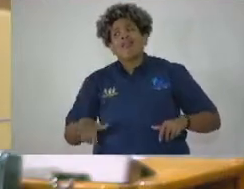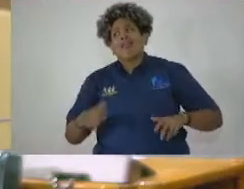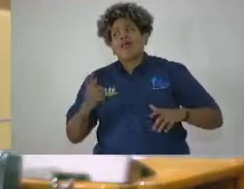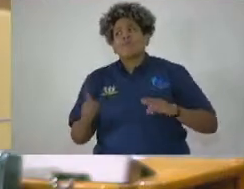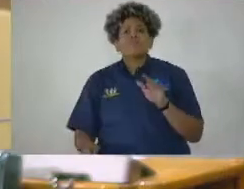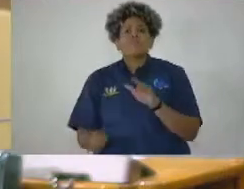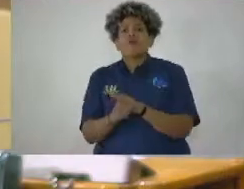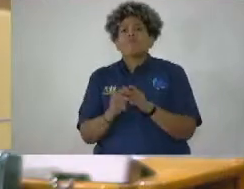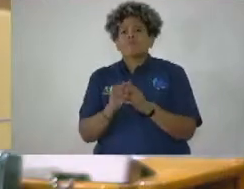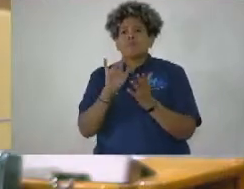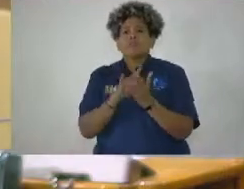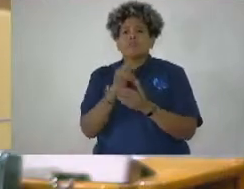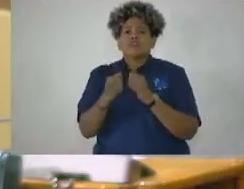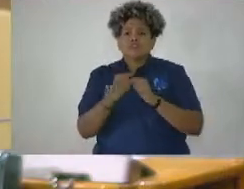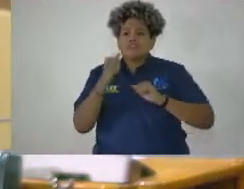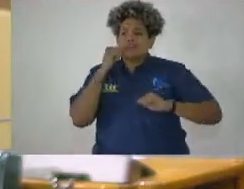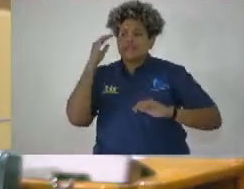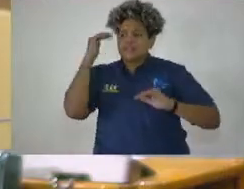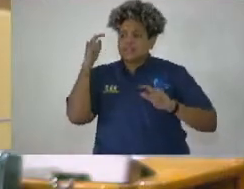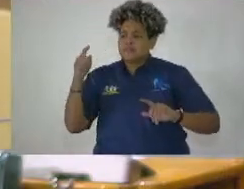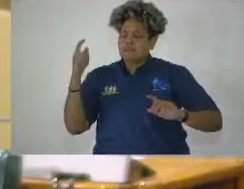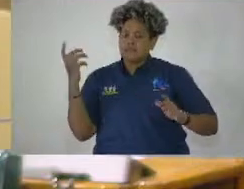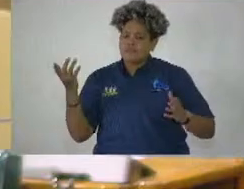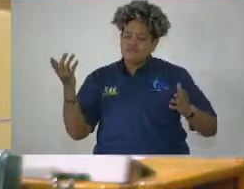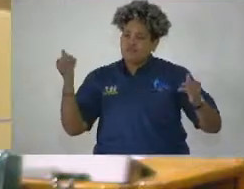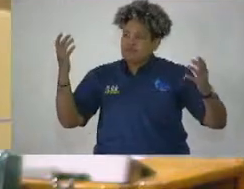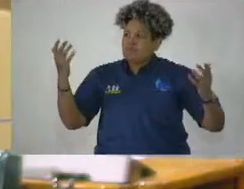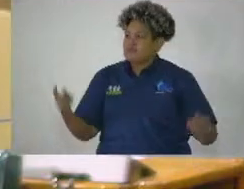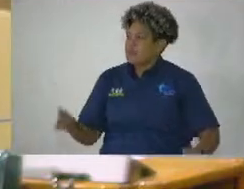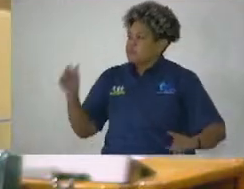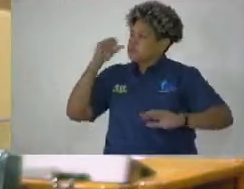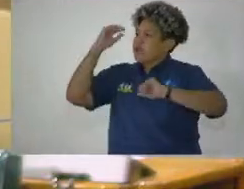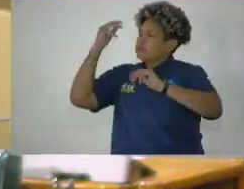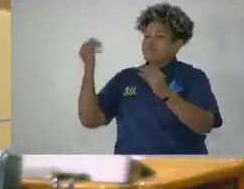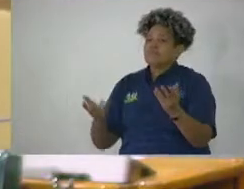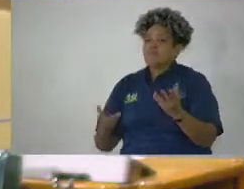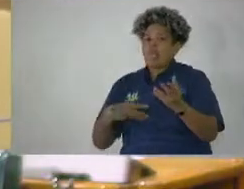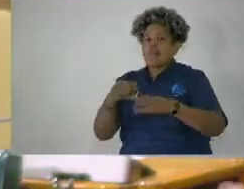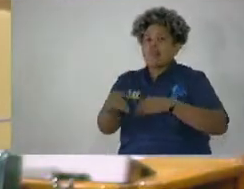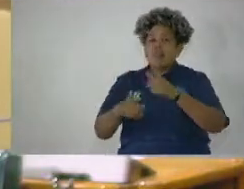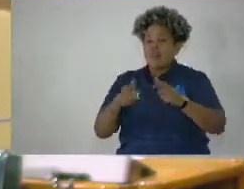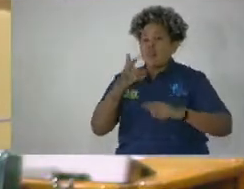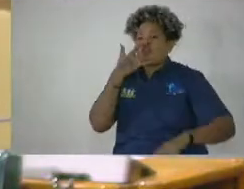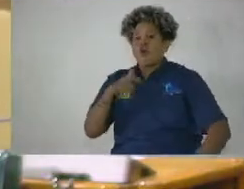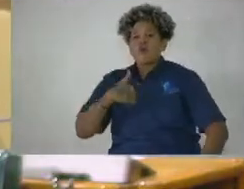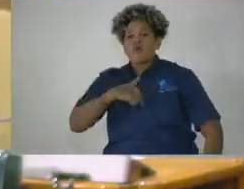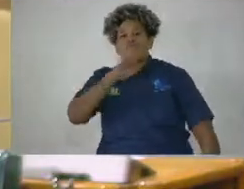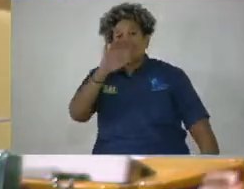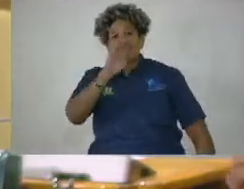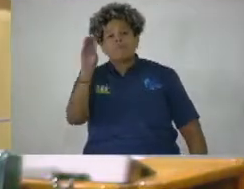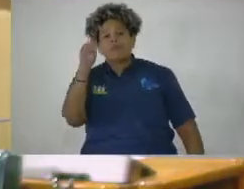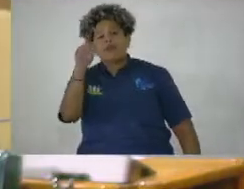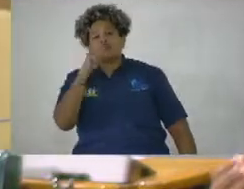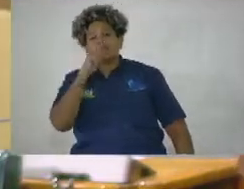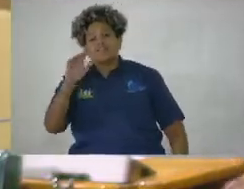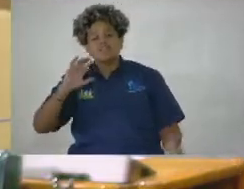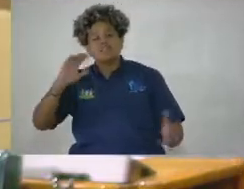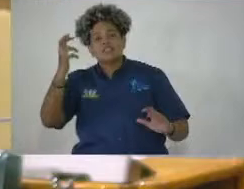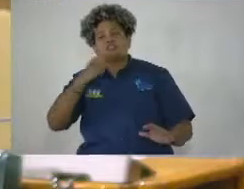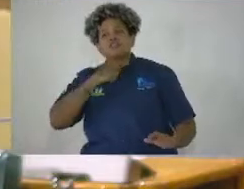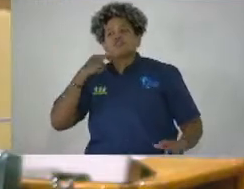up in the middle of the year on you poses. We're lucky we had $5 billion of disaster